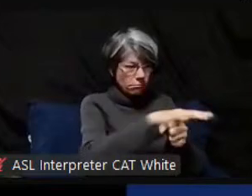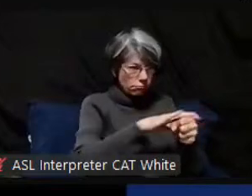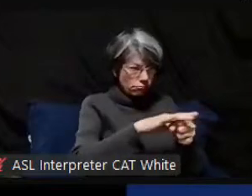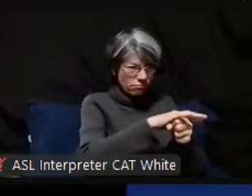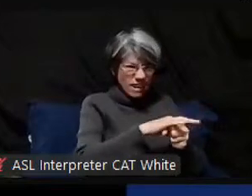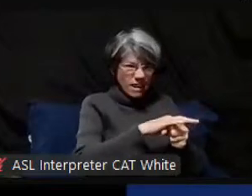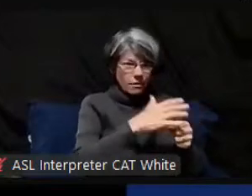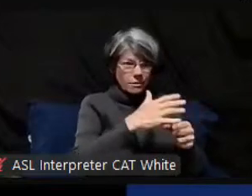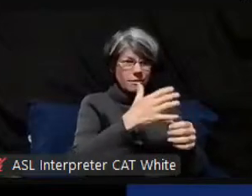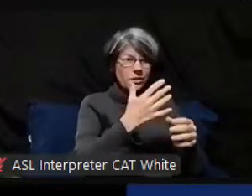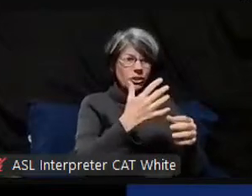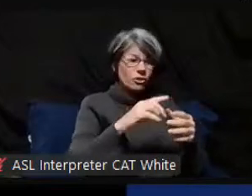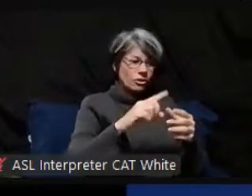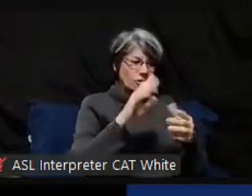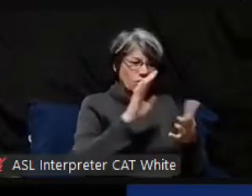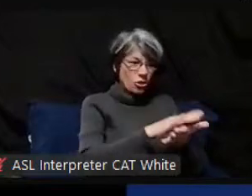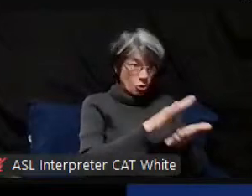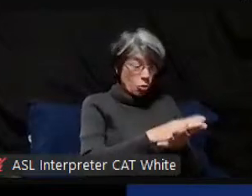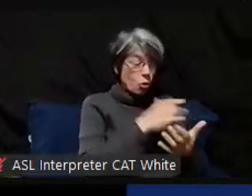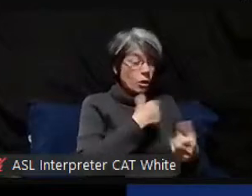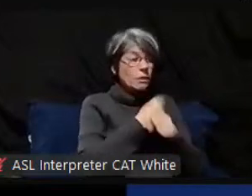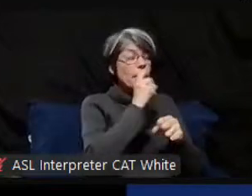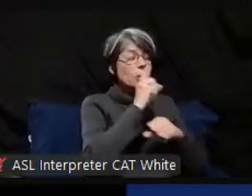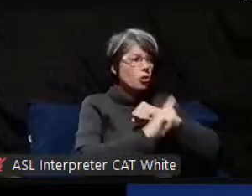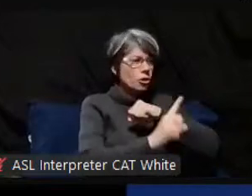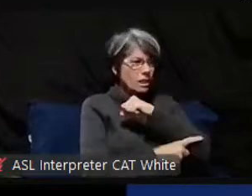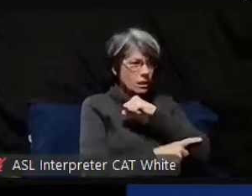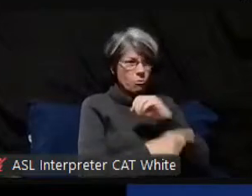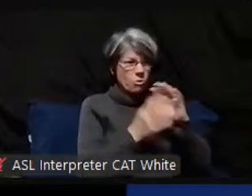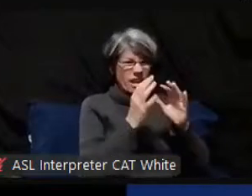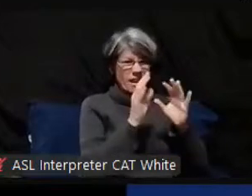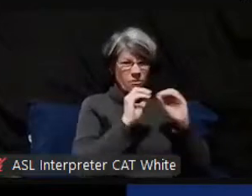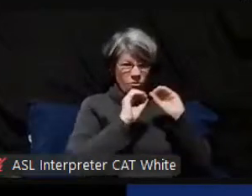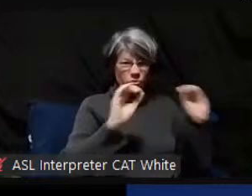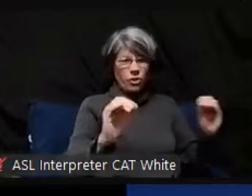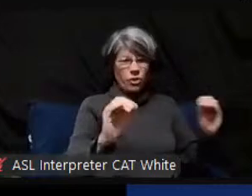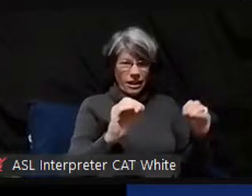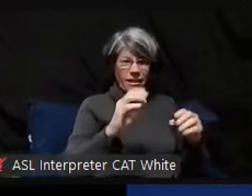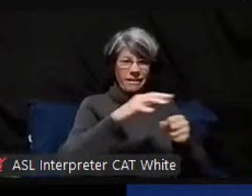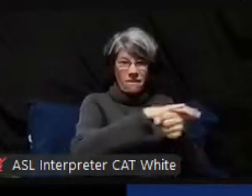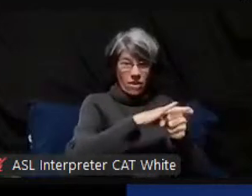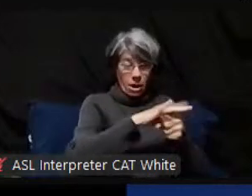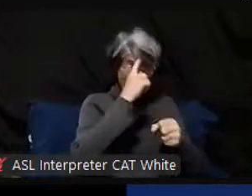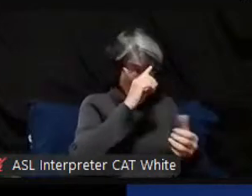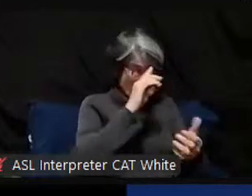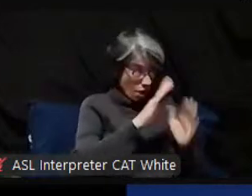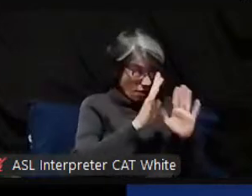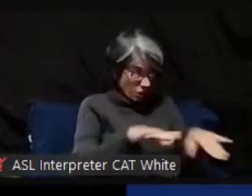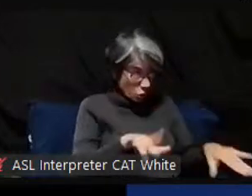surrounding schools to ensure debris-free environment for the children?